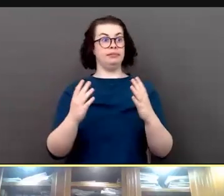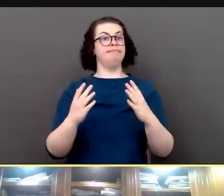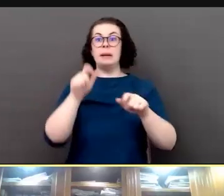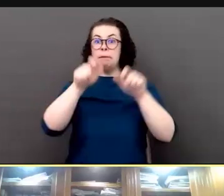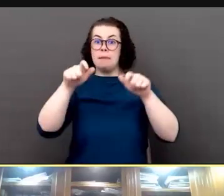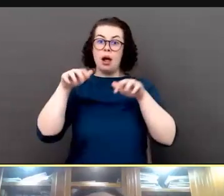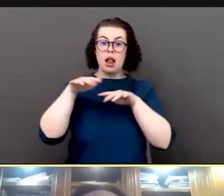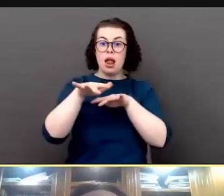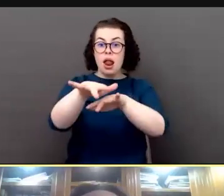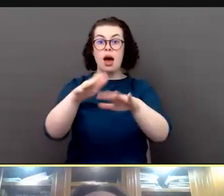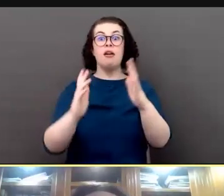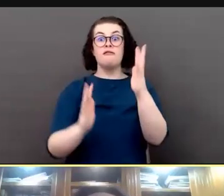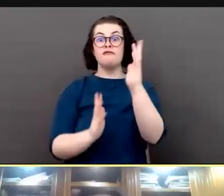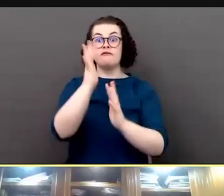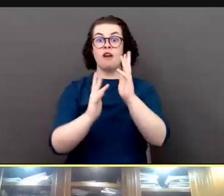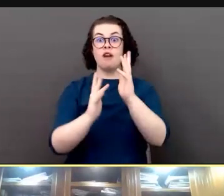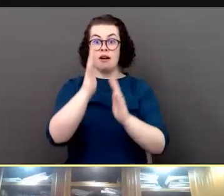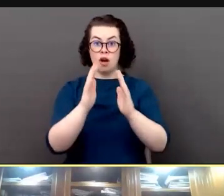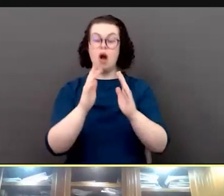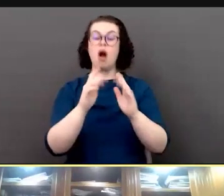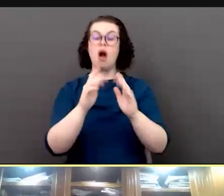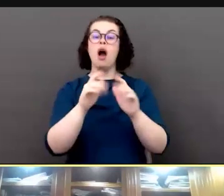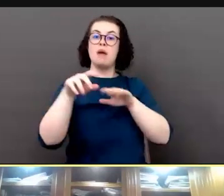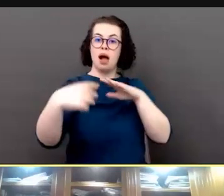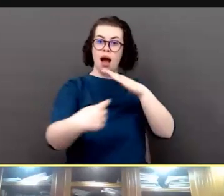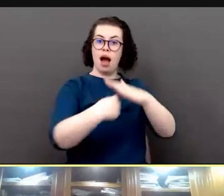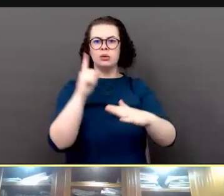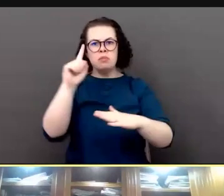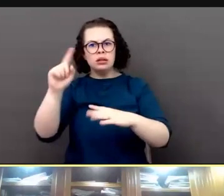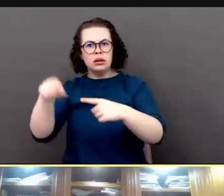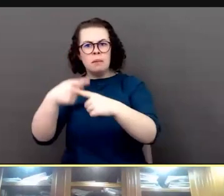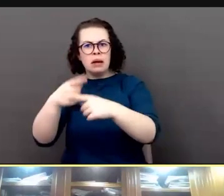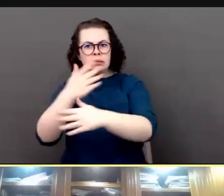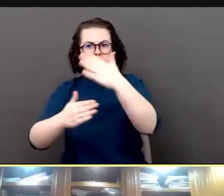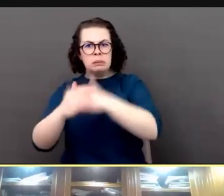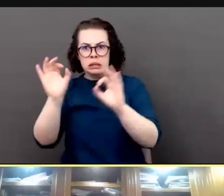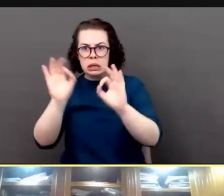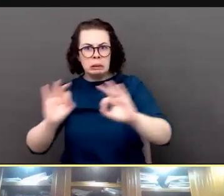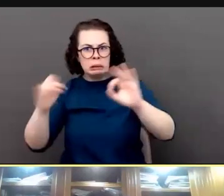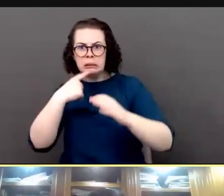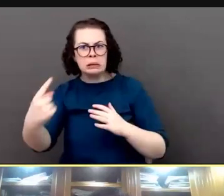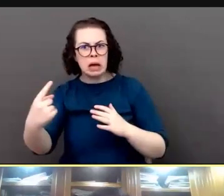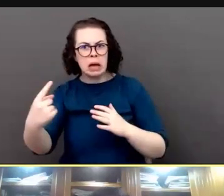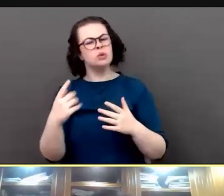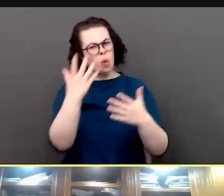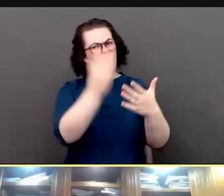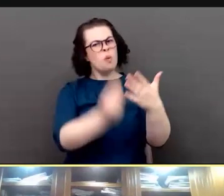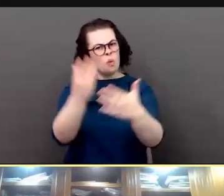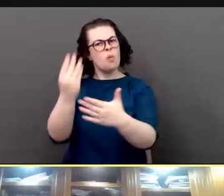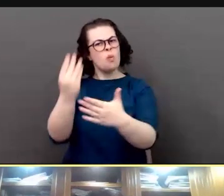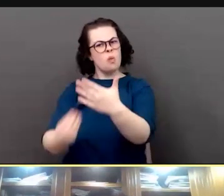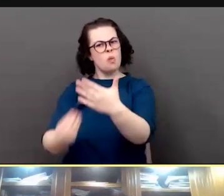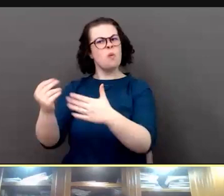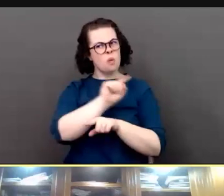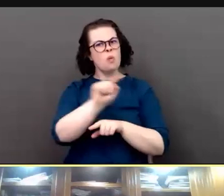things, or even accessibility in natural environments. So there were certain things that were missing, and there were certain things